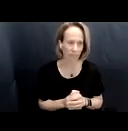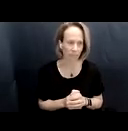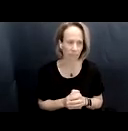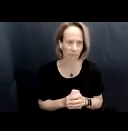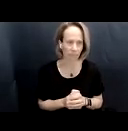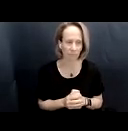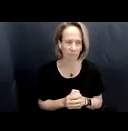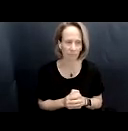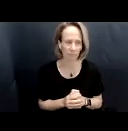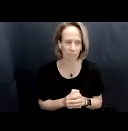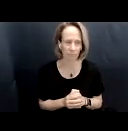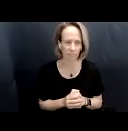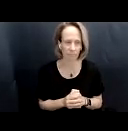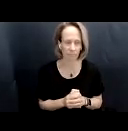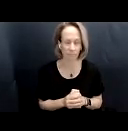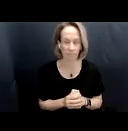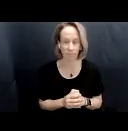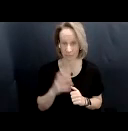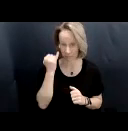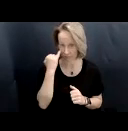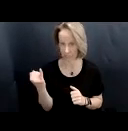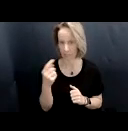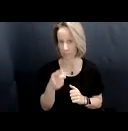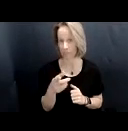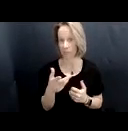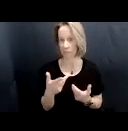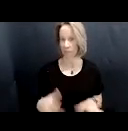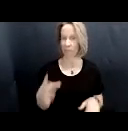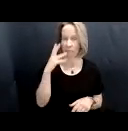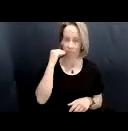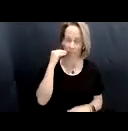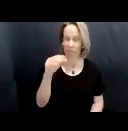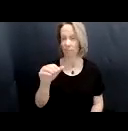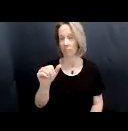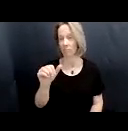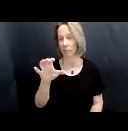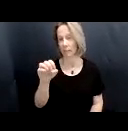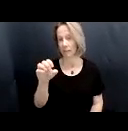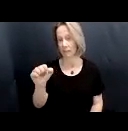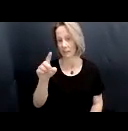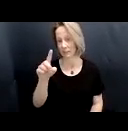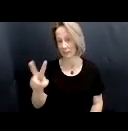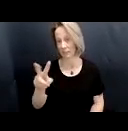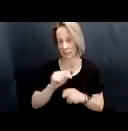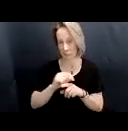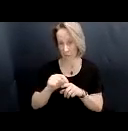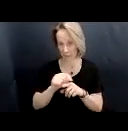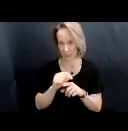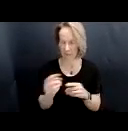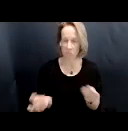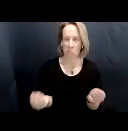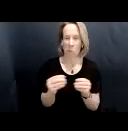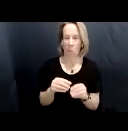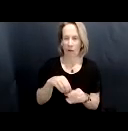So then if you've been to an ACES DV training before, or especially in this last year where we get creative with the virtual